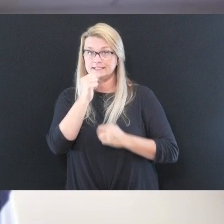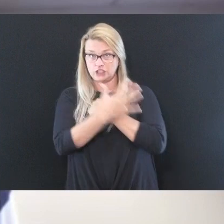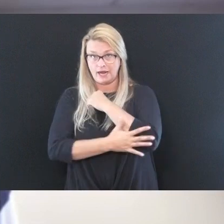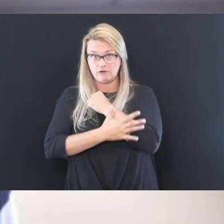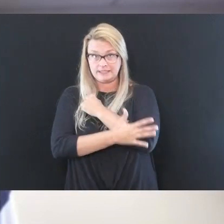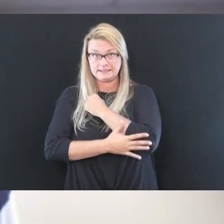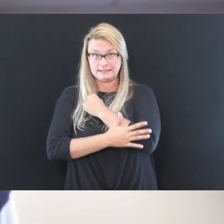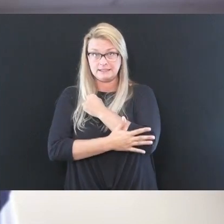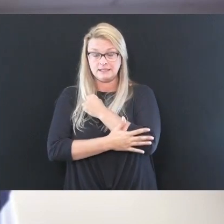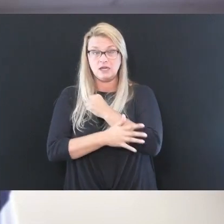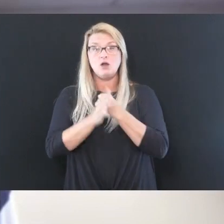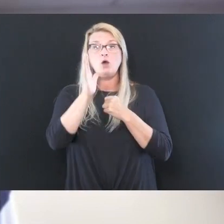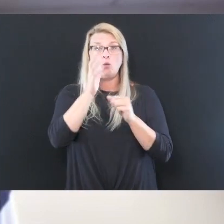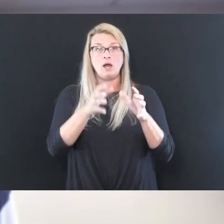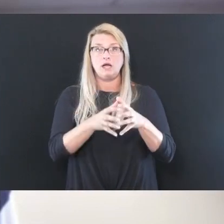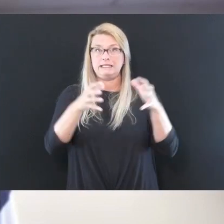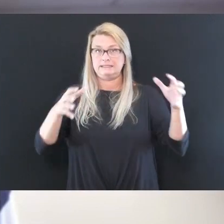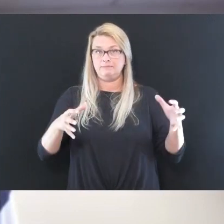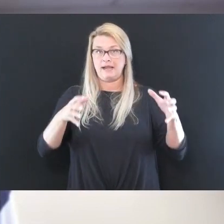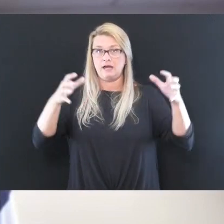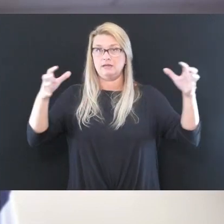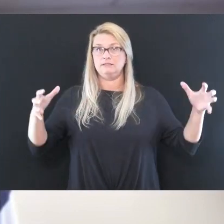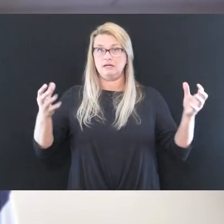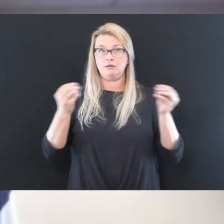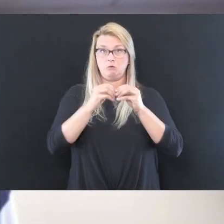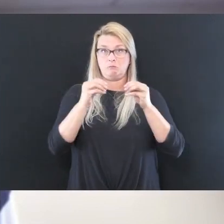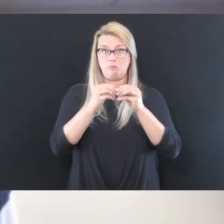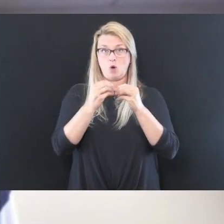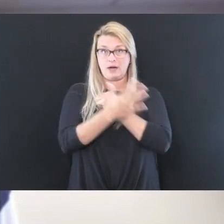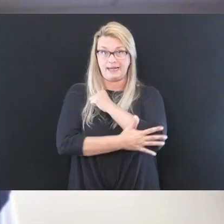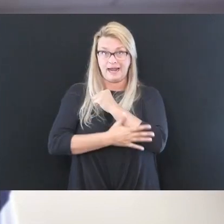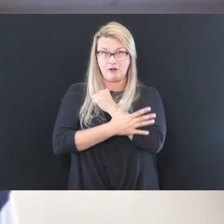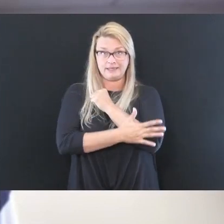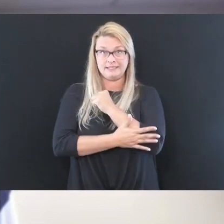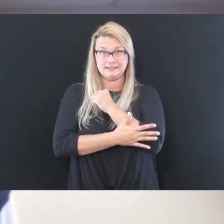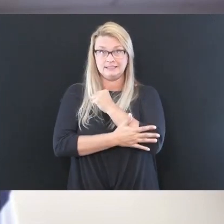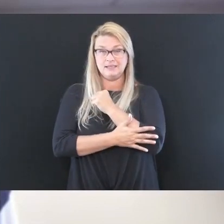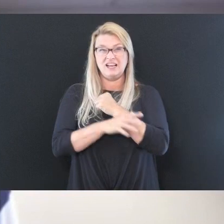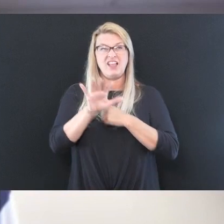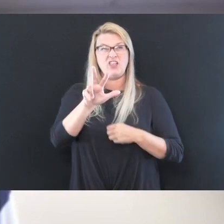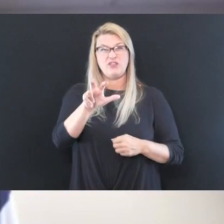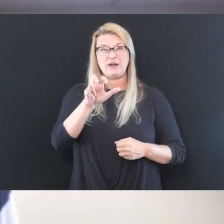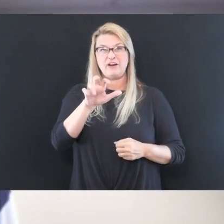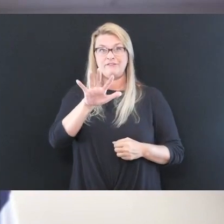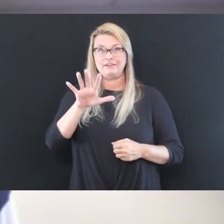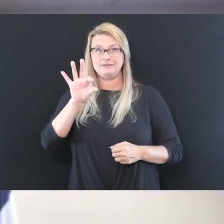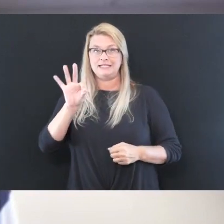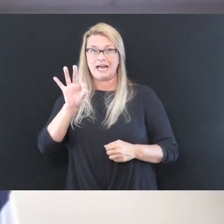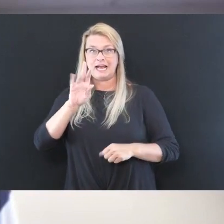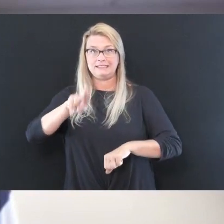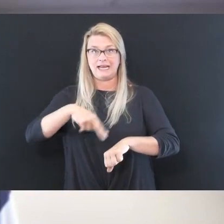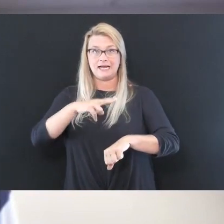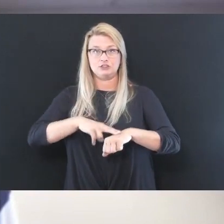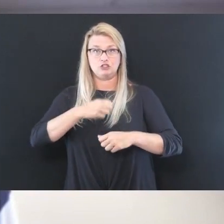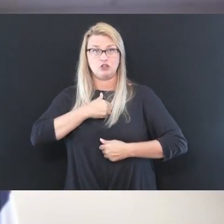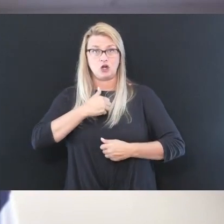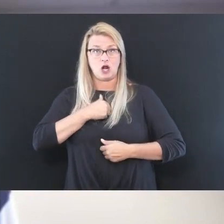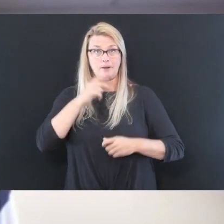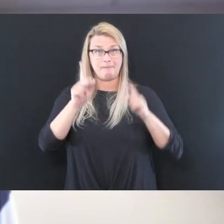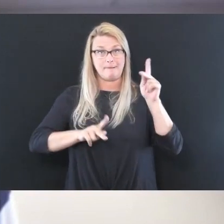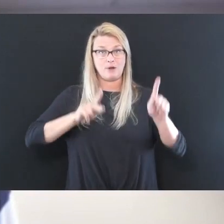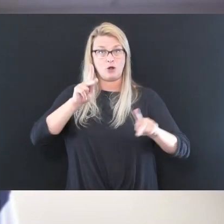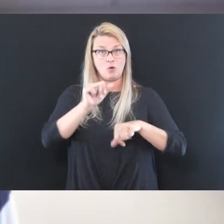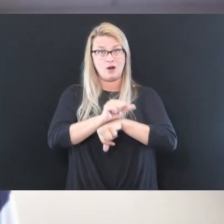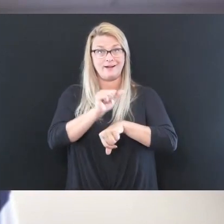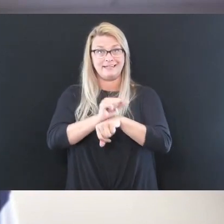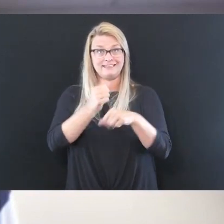also begin to expand out into gold counties eventually. That's 359 National Guard personnel that we have on